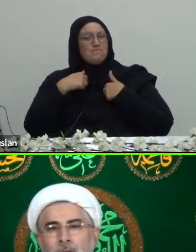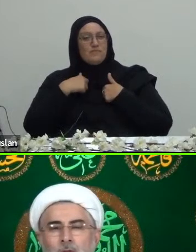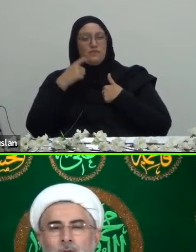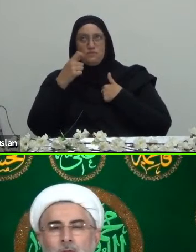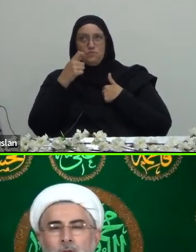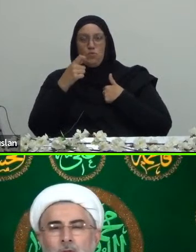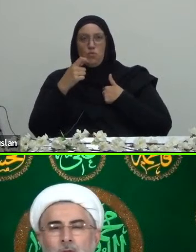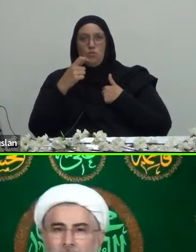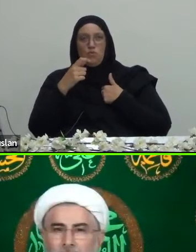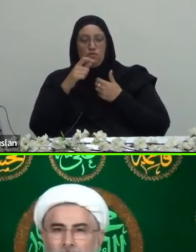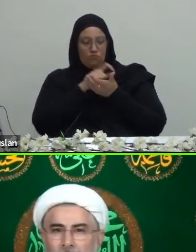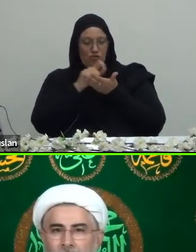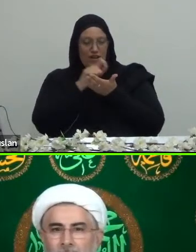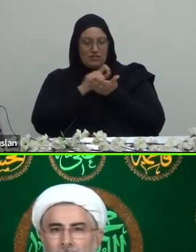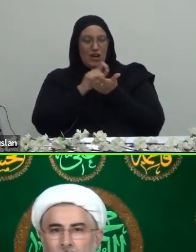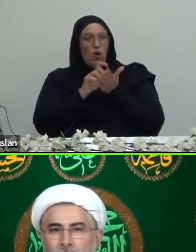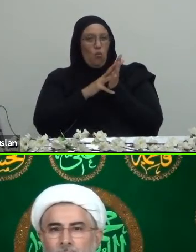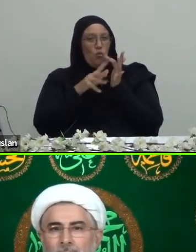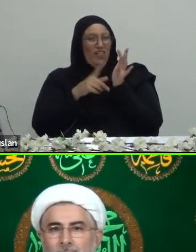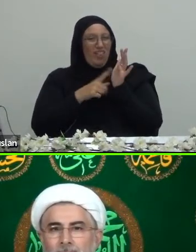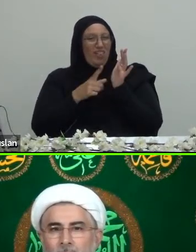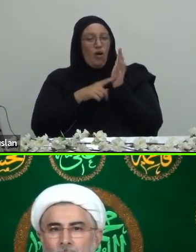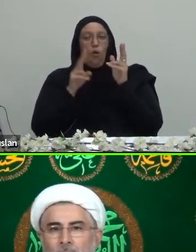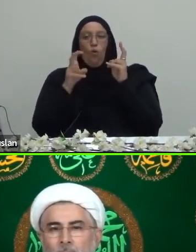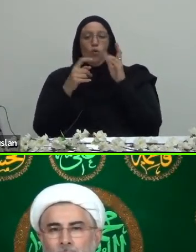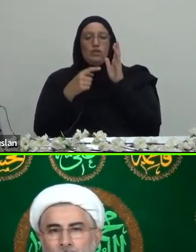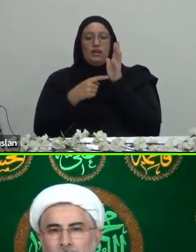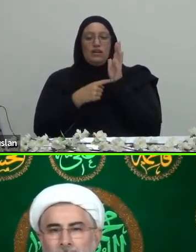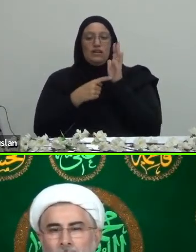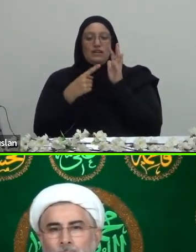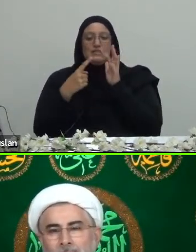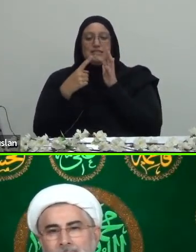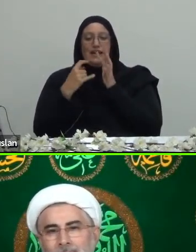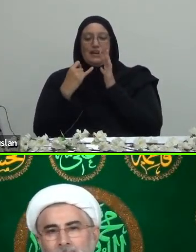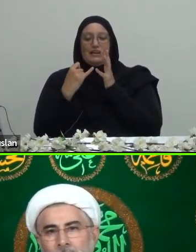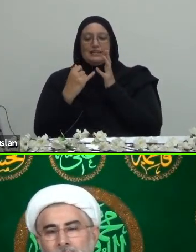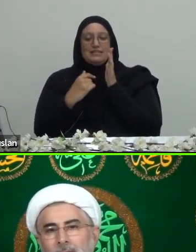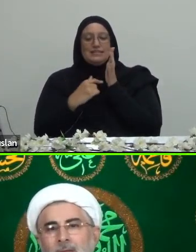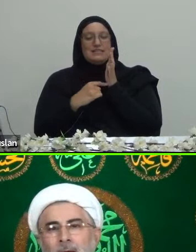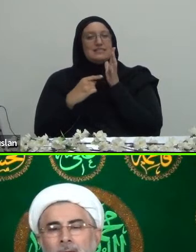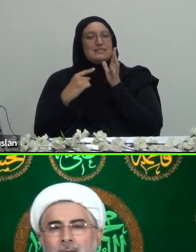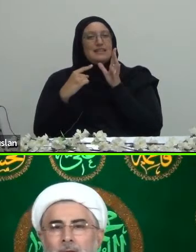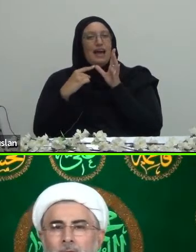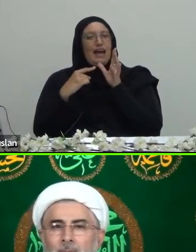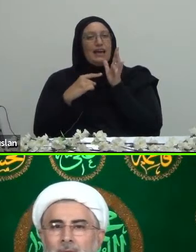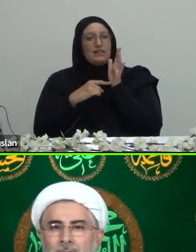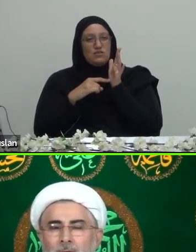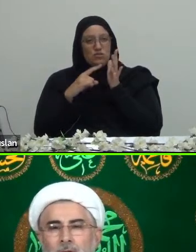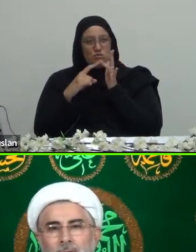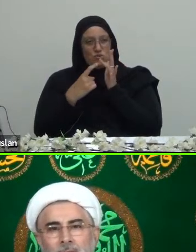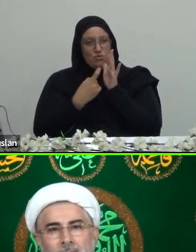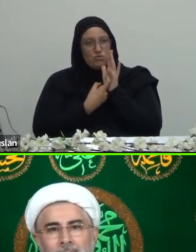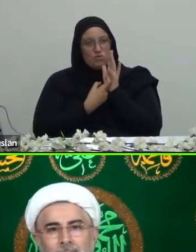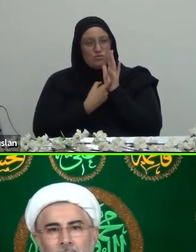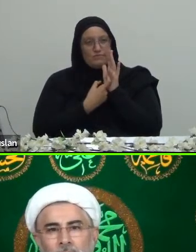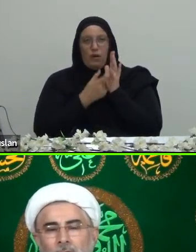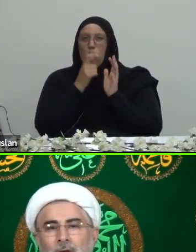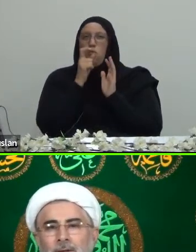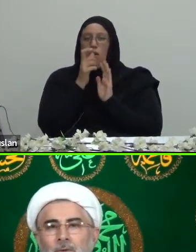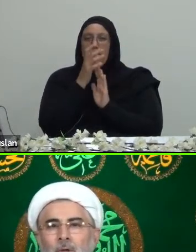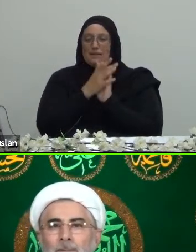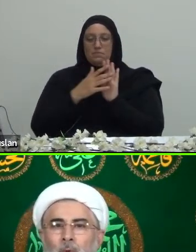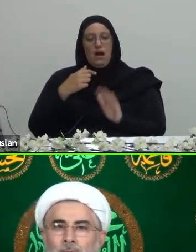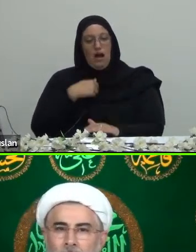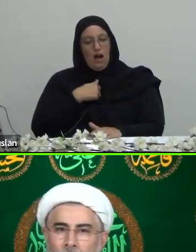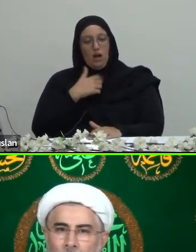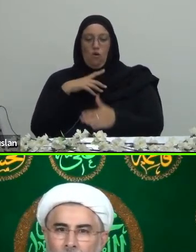the will, is called testator. So I am the one who is writing the will as a testator. The recommendation is that naturally I